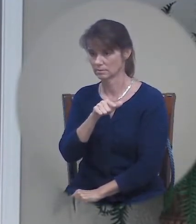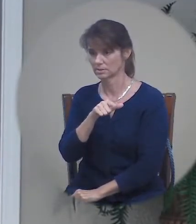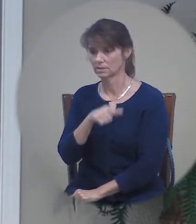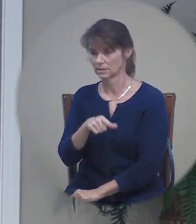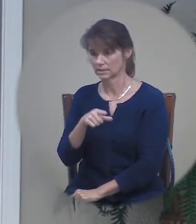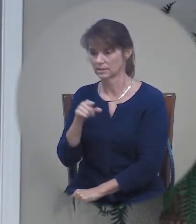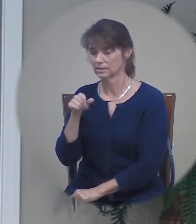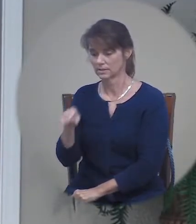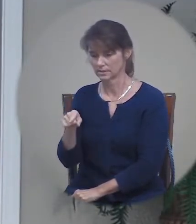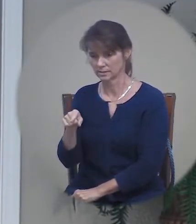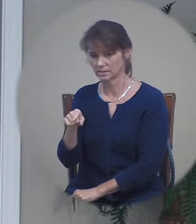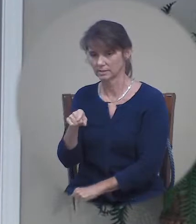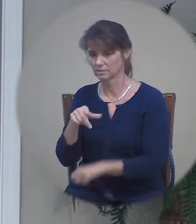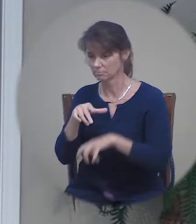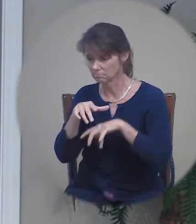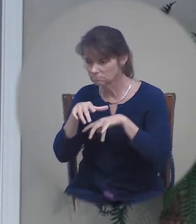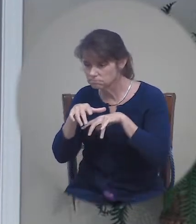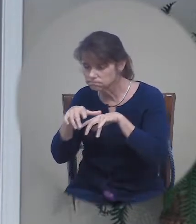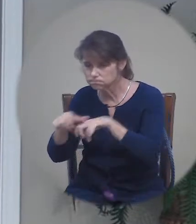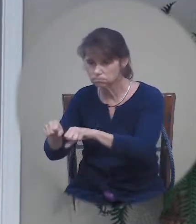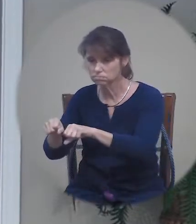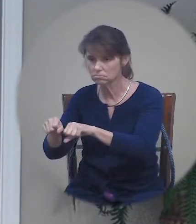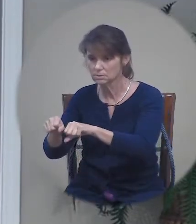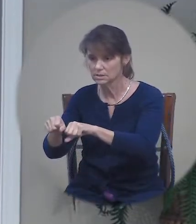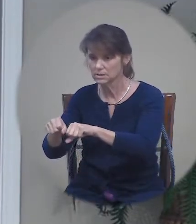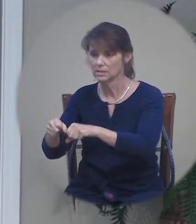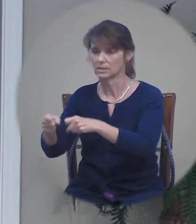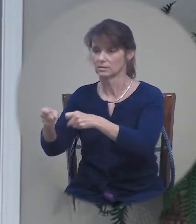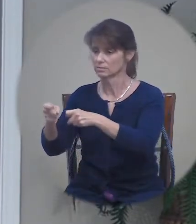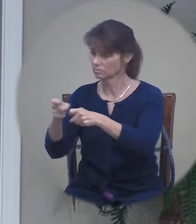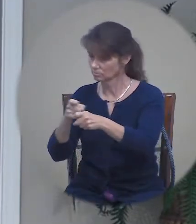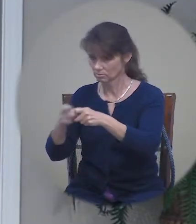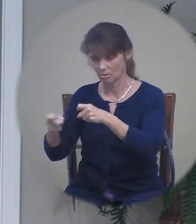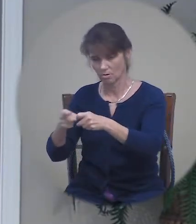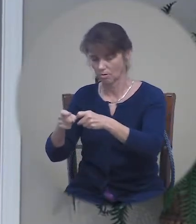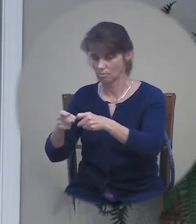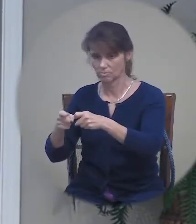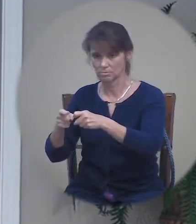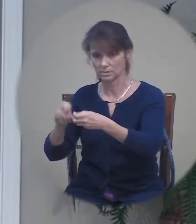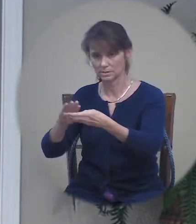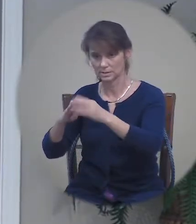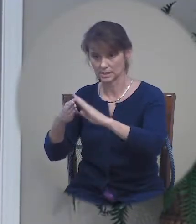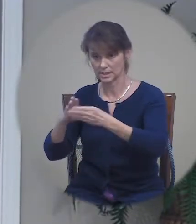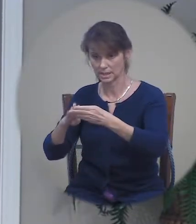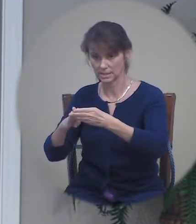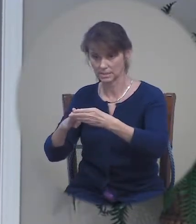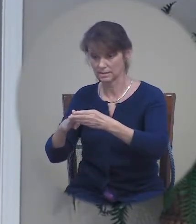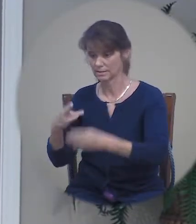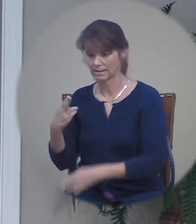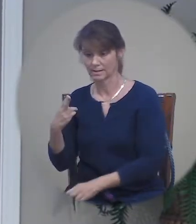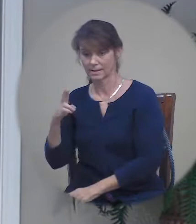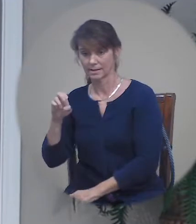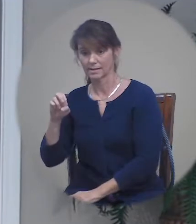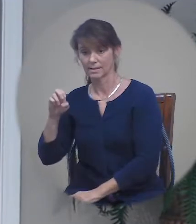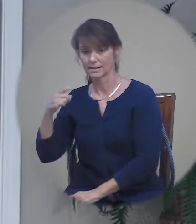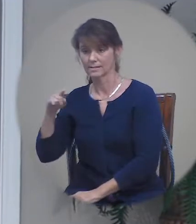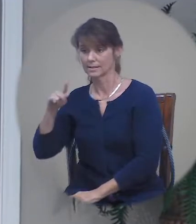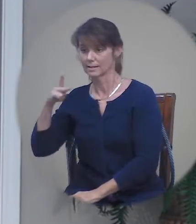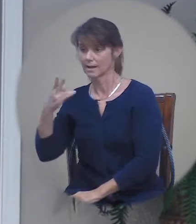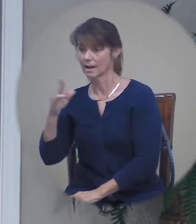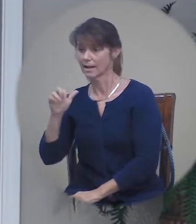seriously. They come and exert their forces and take all these fortified cities. What is Hezekiah's